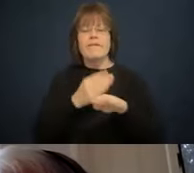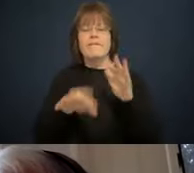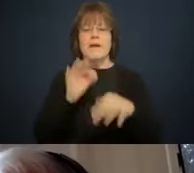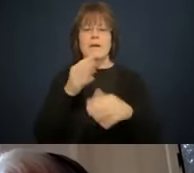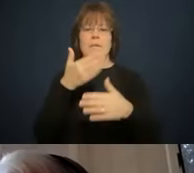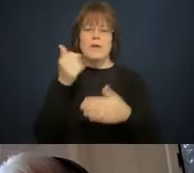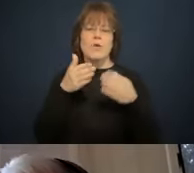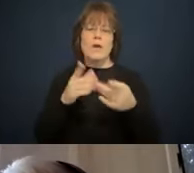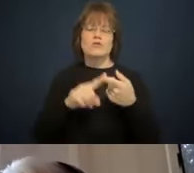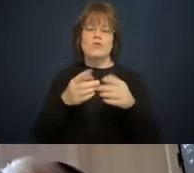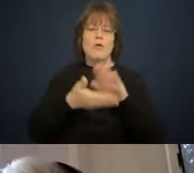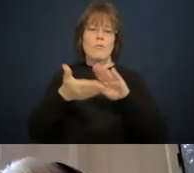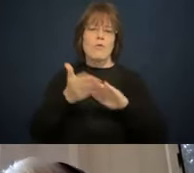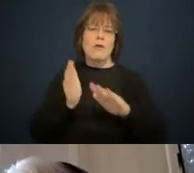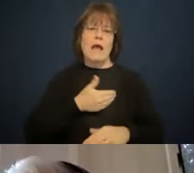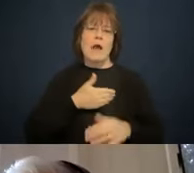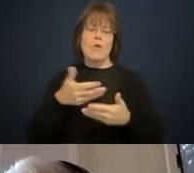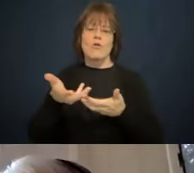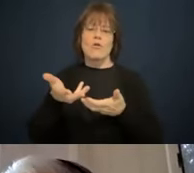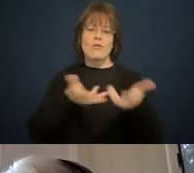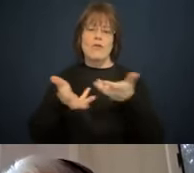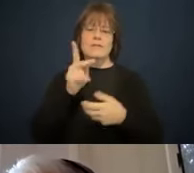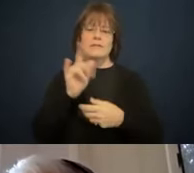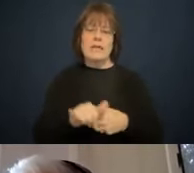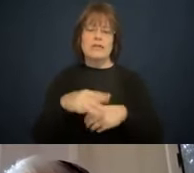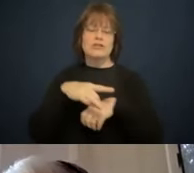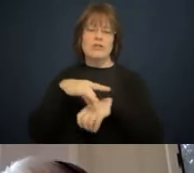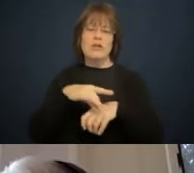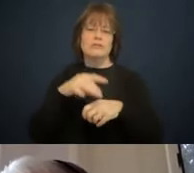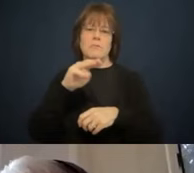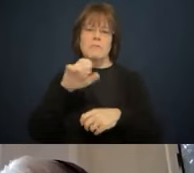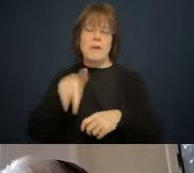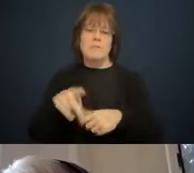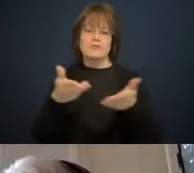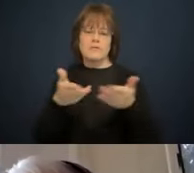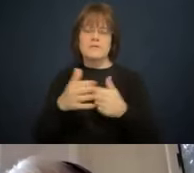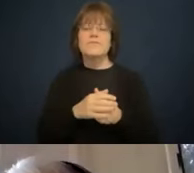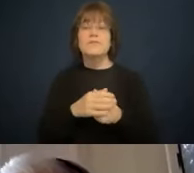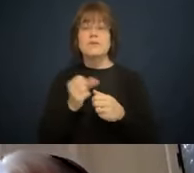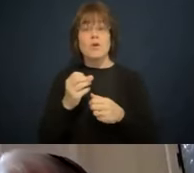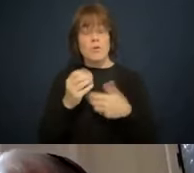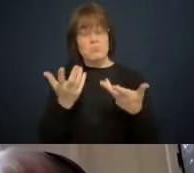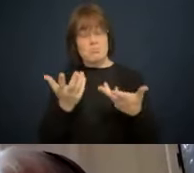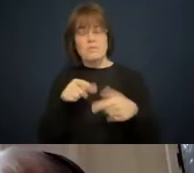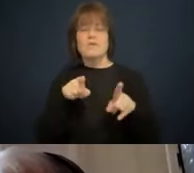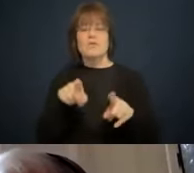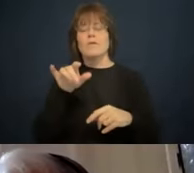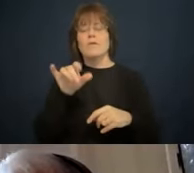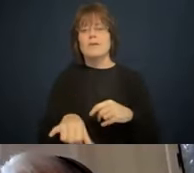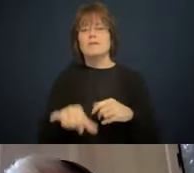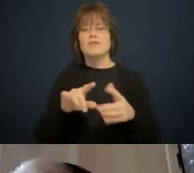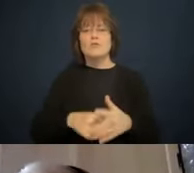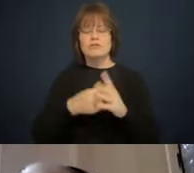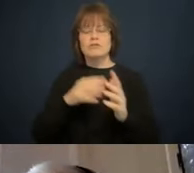ways to operate our interactive Kentucky Geologic Map Service. So during the